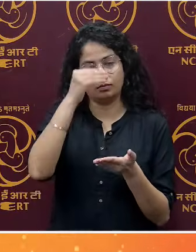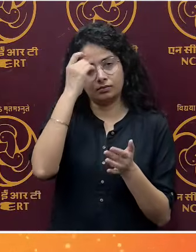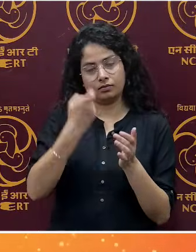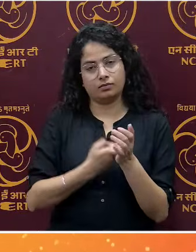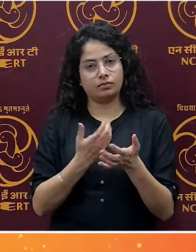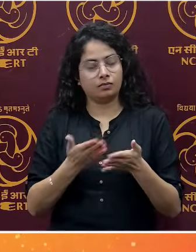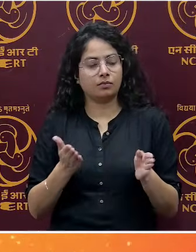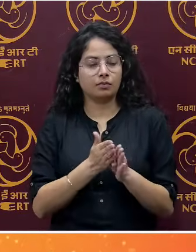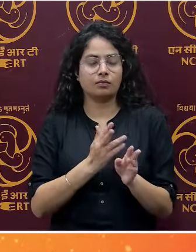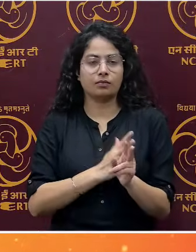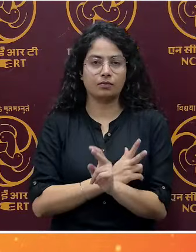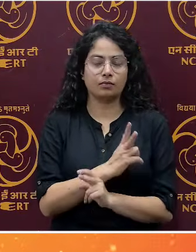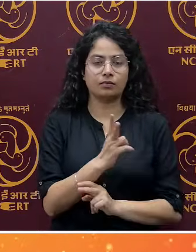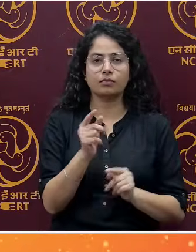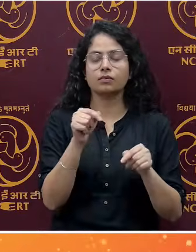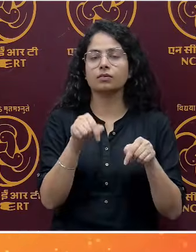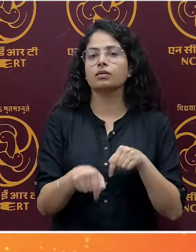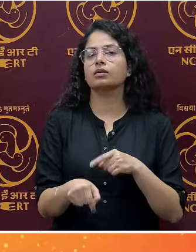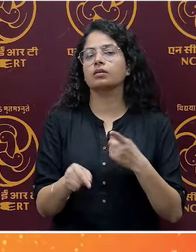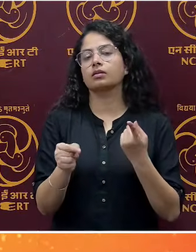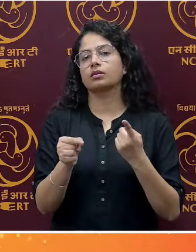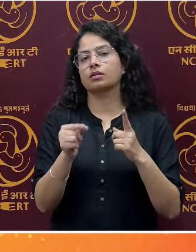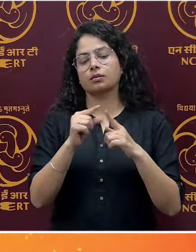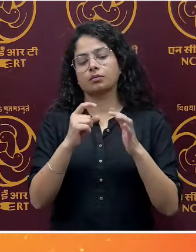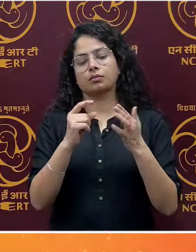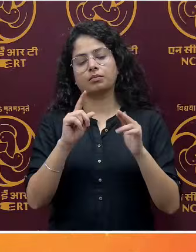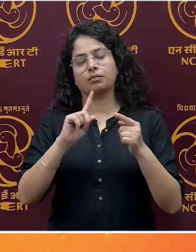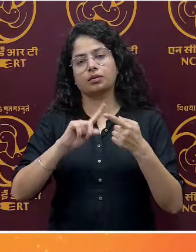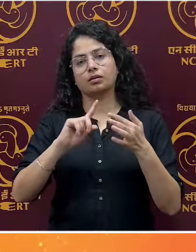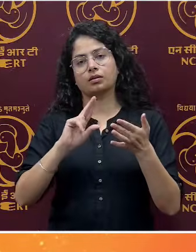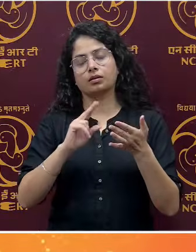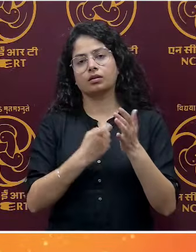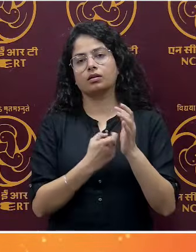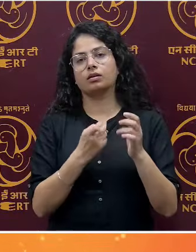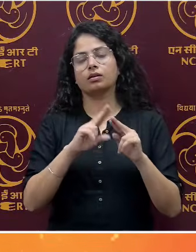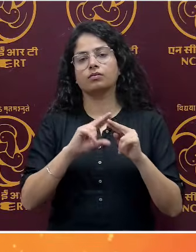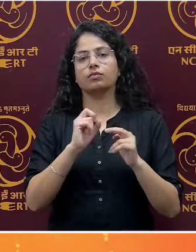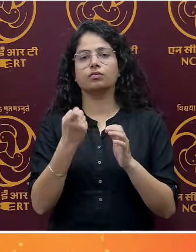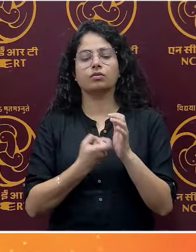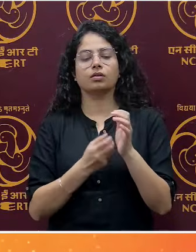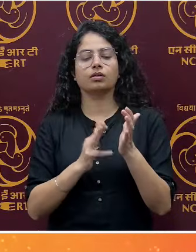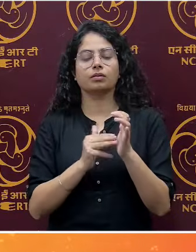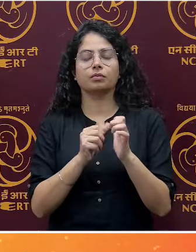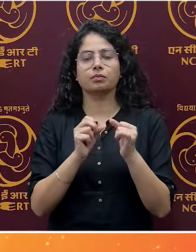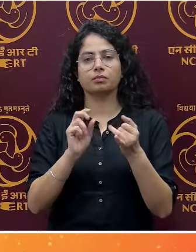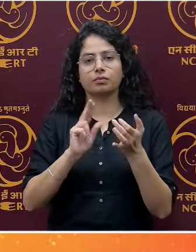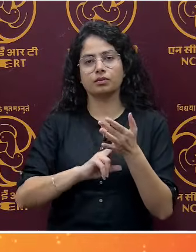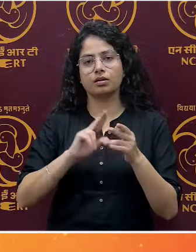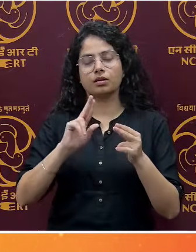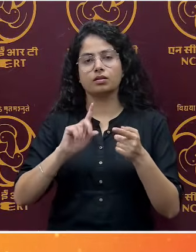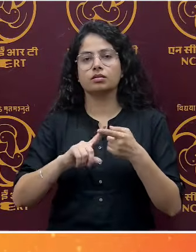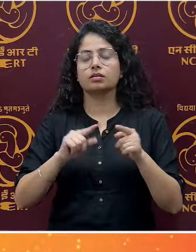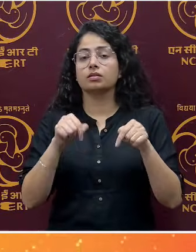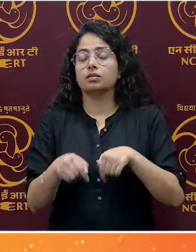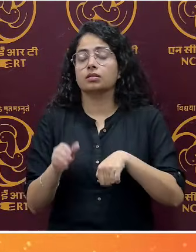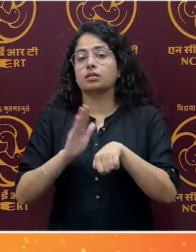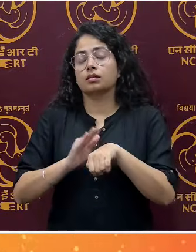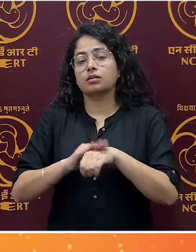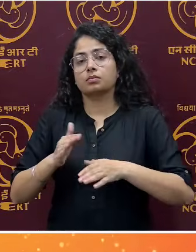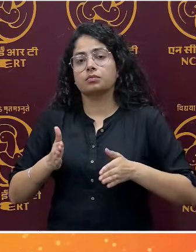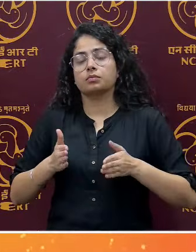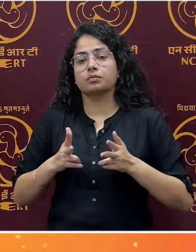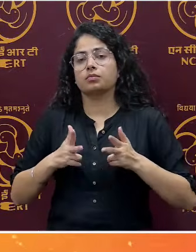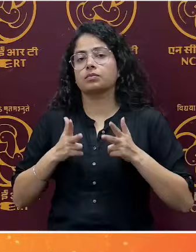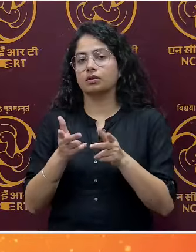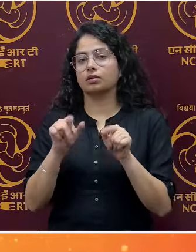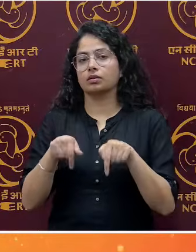I told, that we have performance lab session, which is going to expose the user how to do it using the